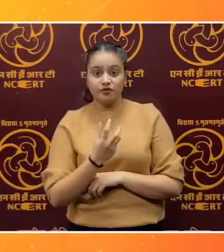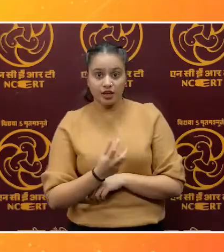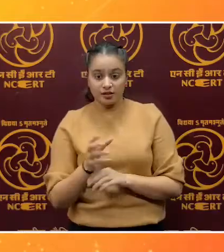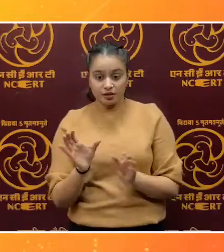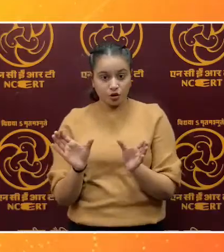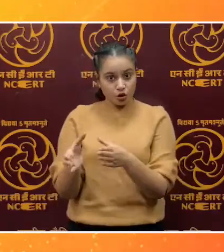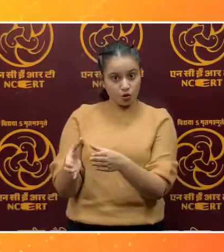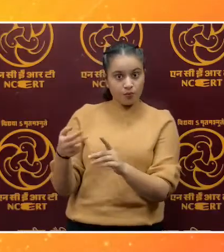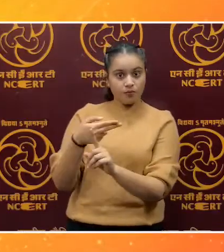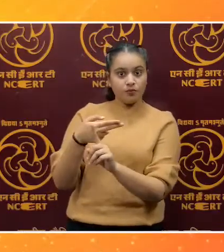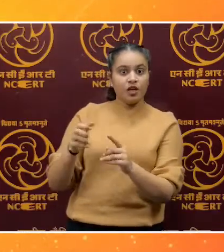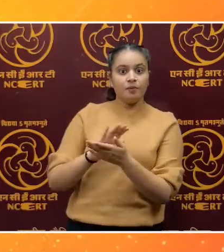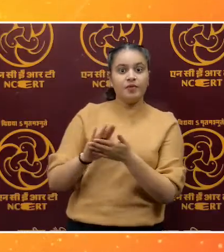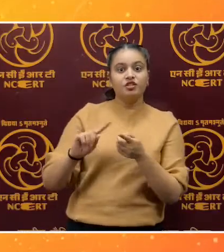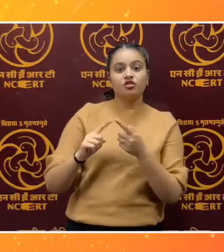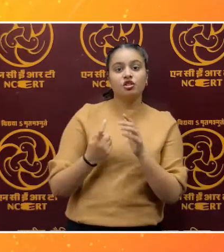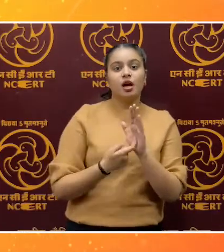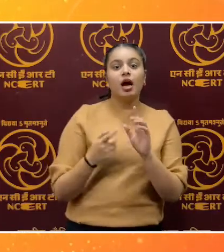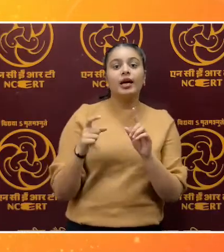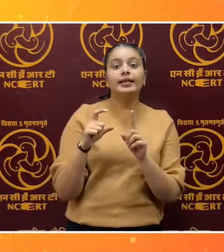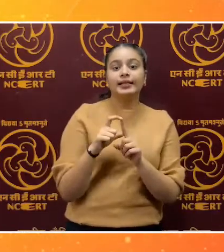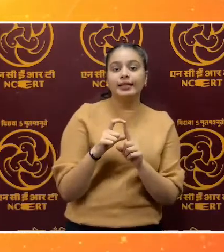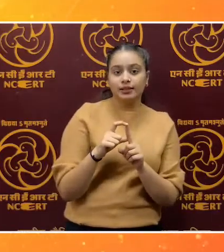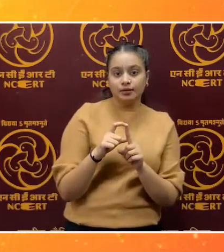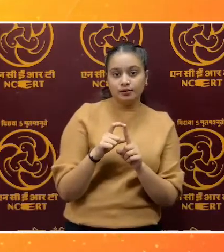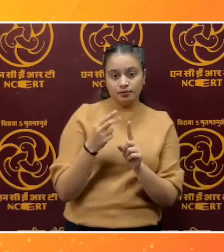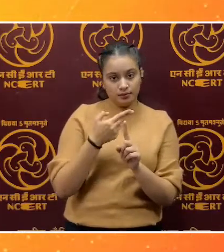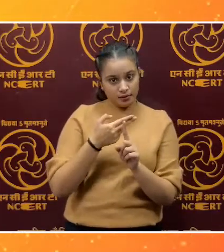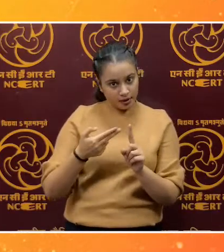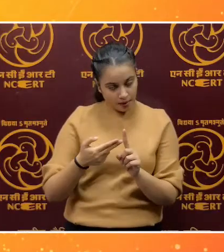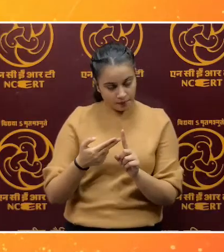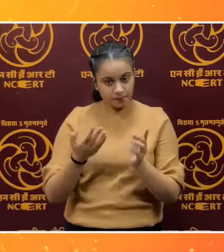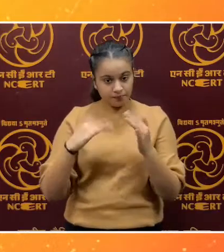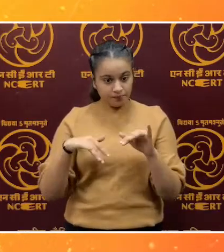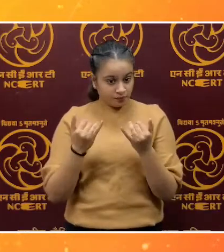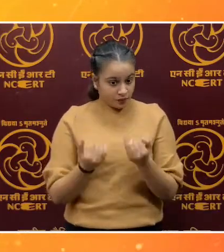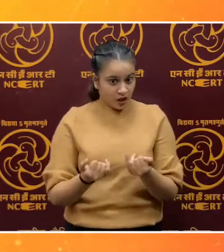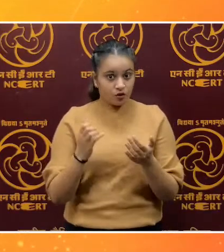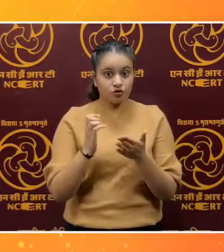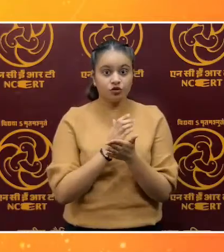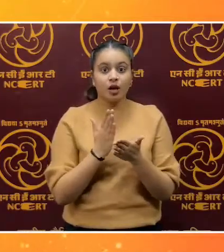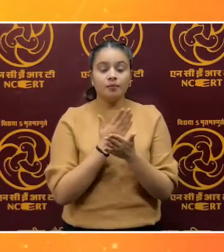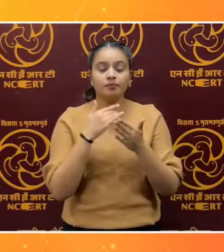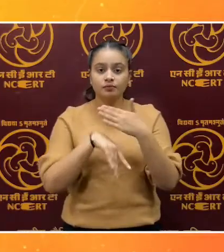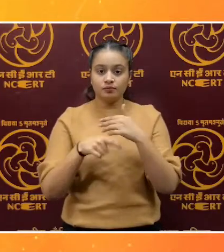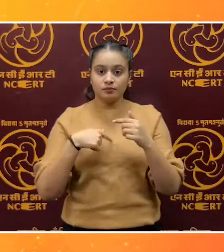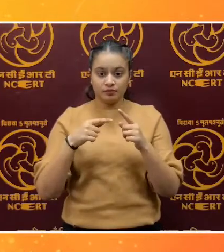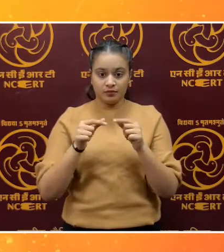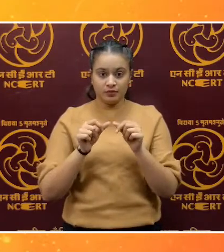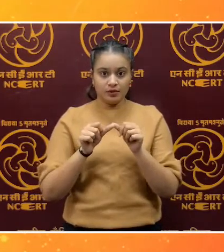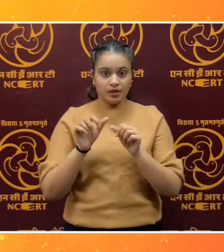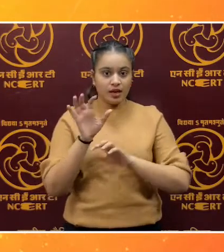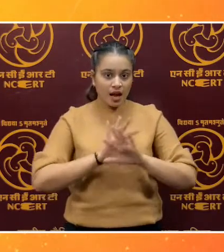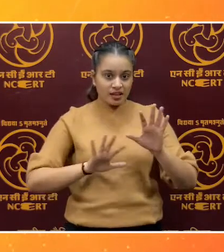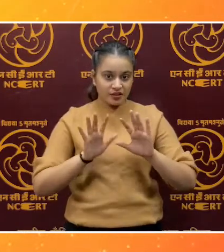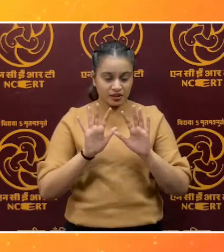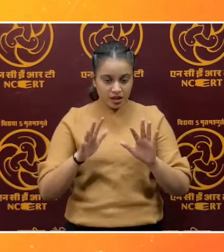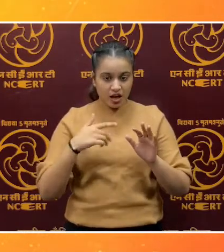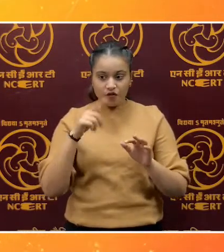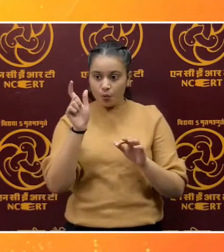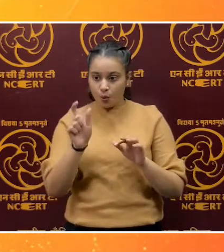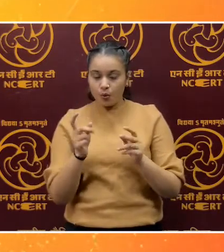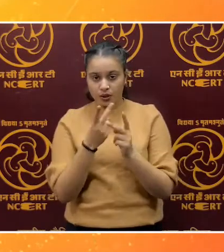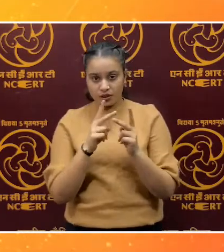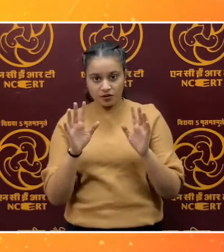to study with you today. Yeah. So now in the chapter they have this exercise. So there are different words.